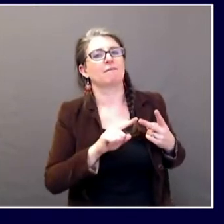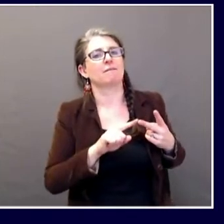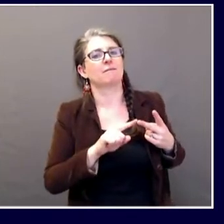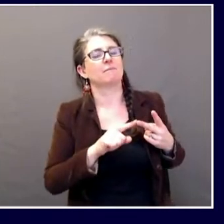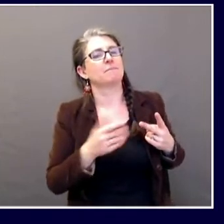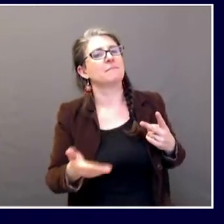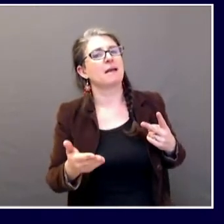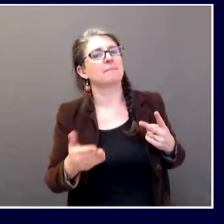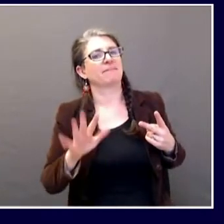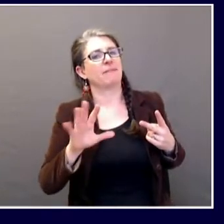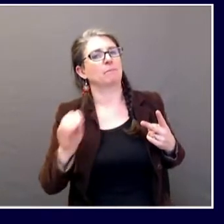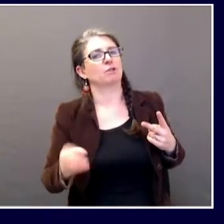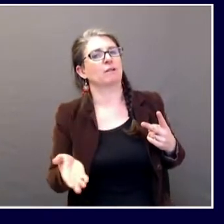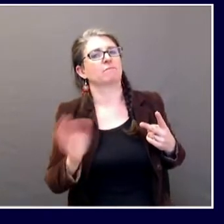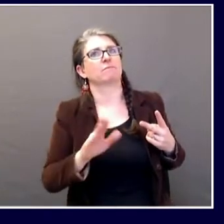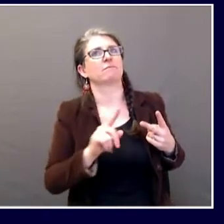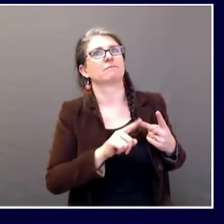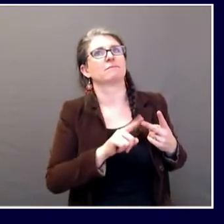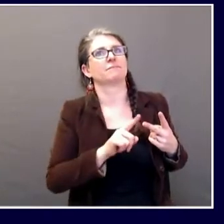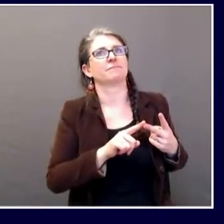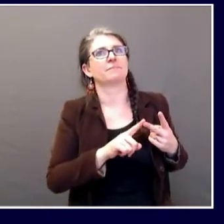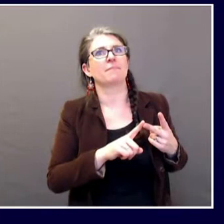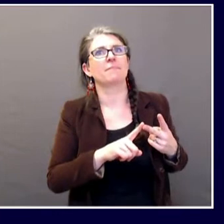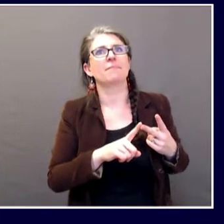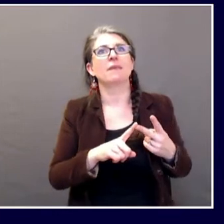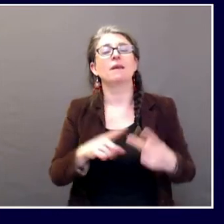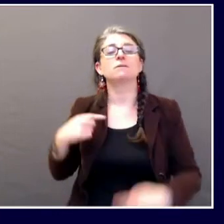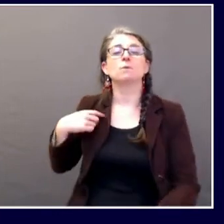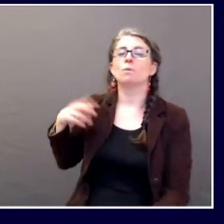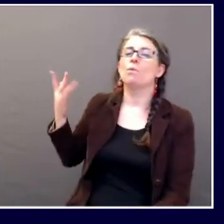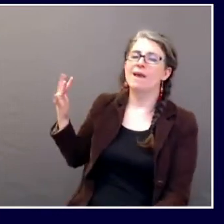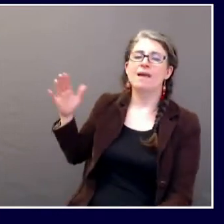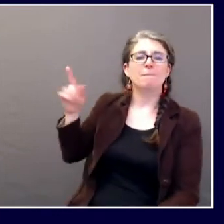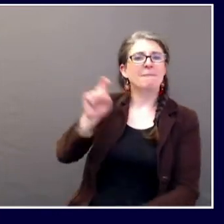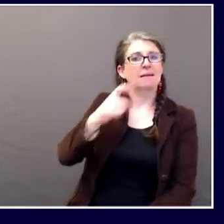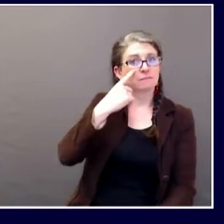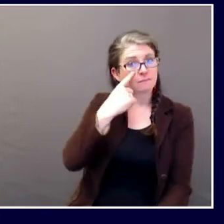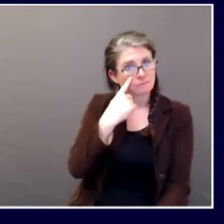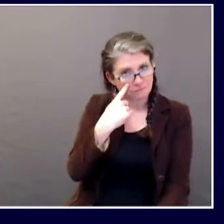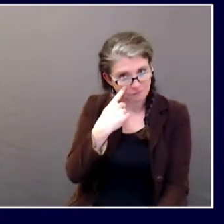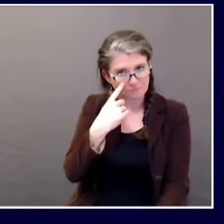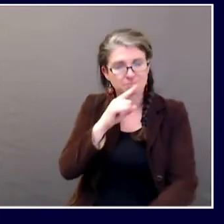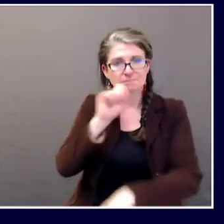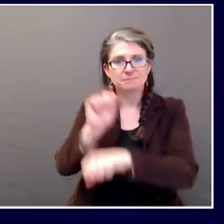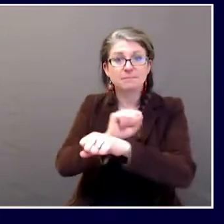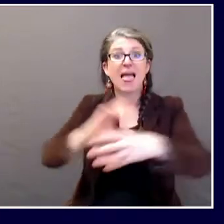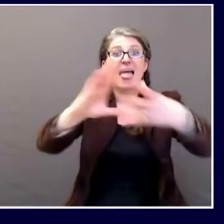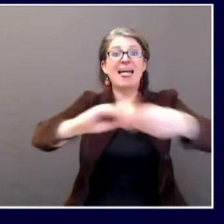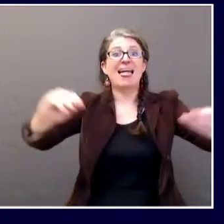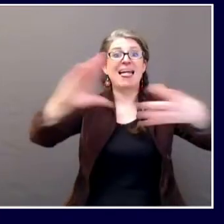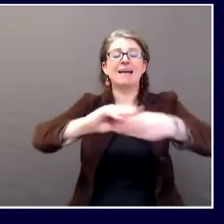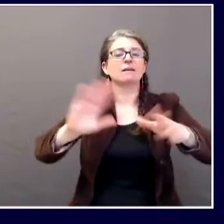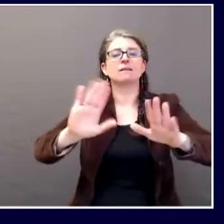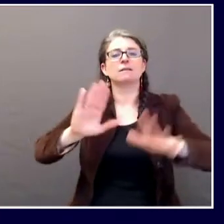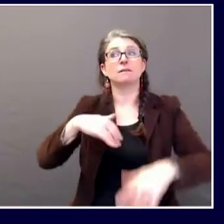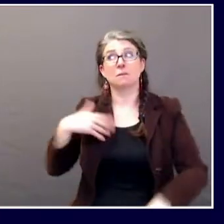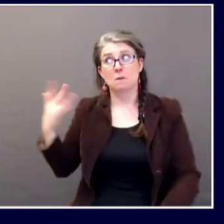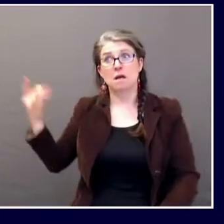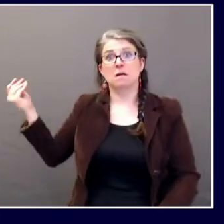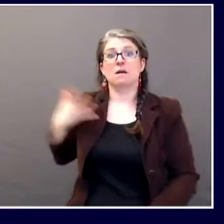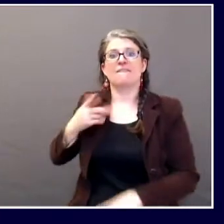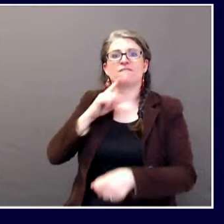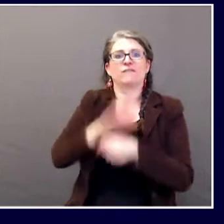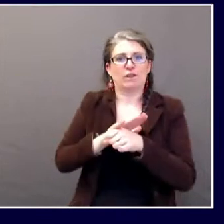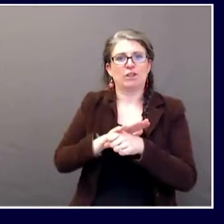be, but until it's finalized in the IT program Tiberius, it's just preliminary. We know that it will be the same amount